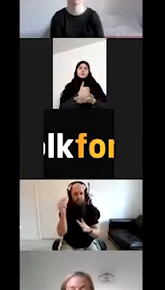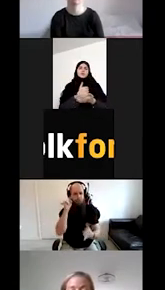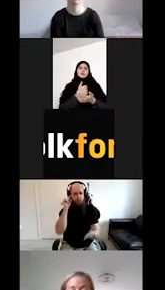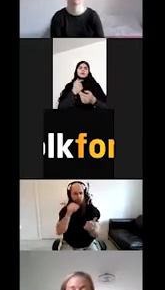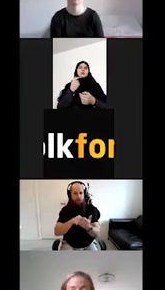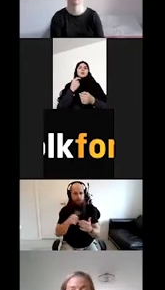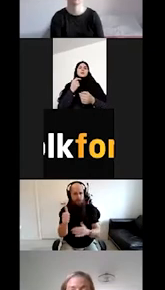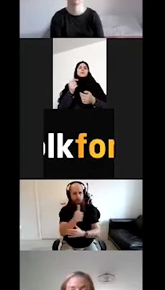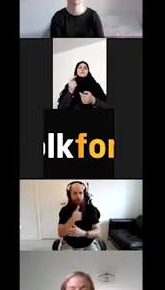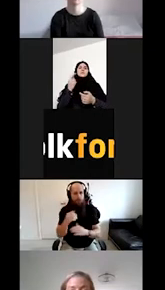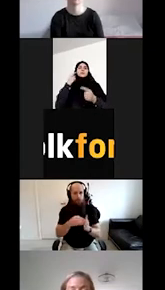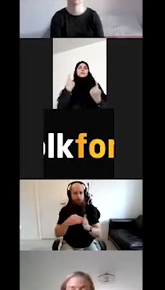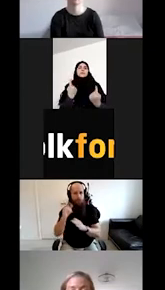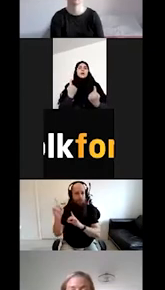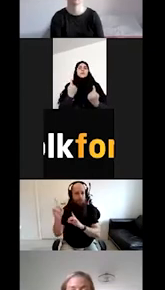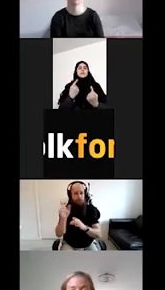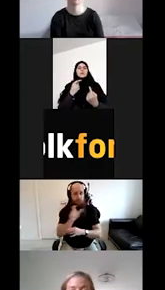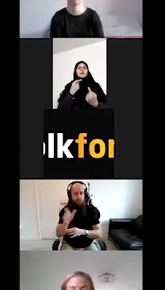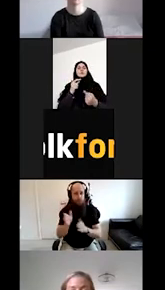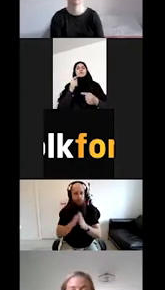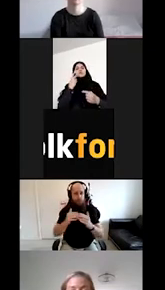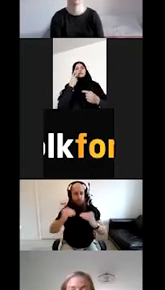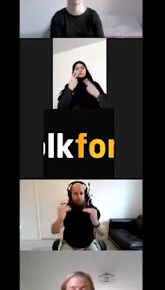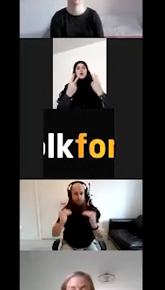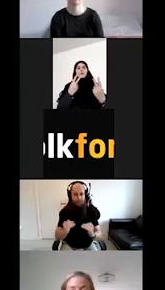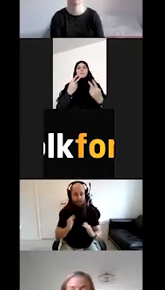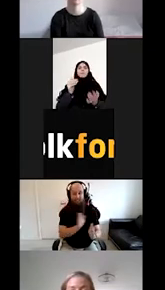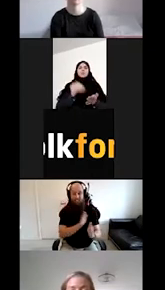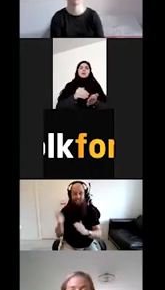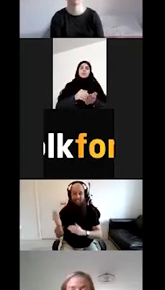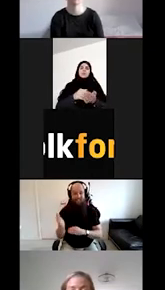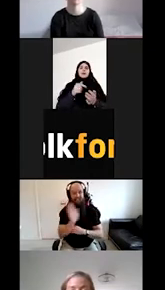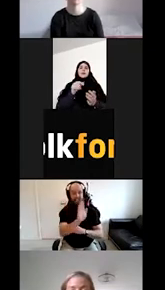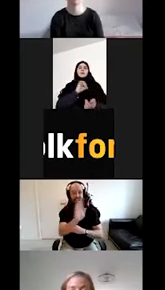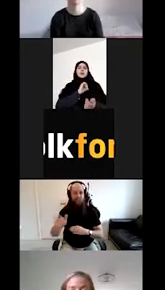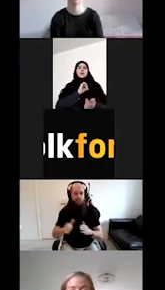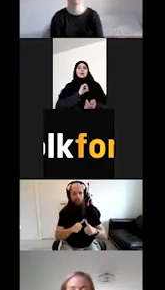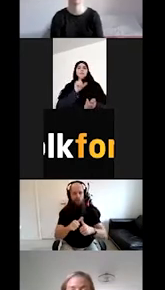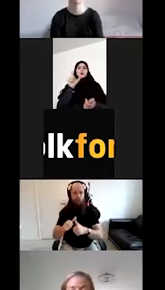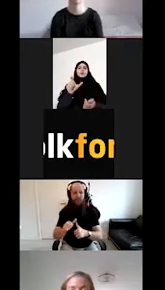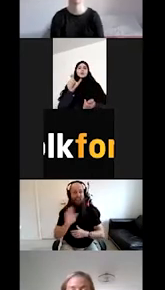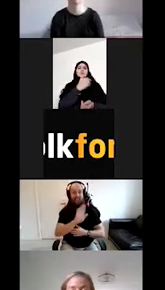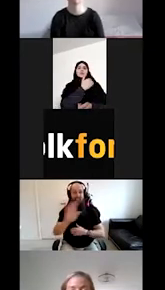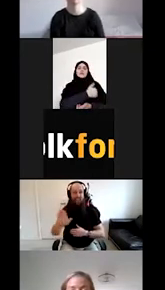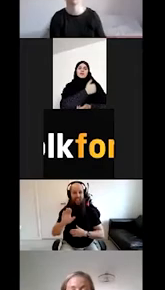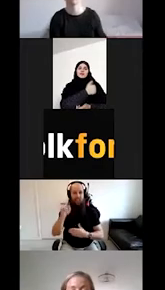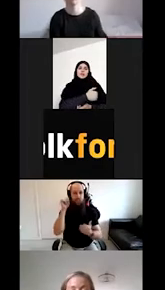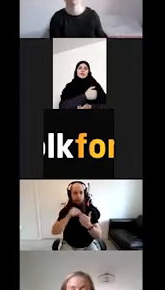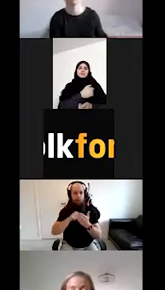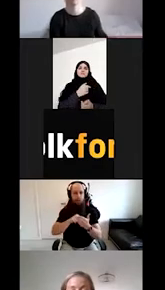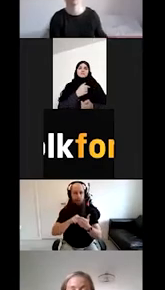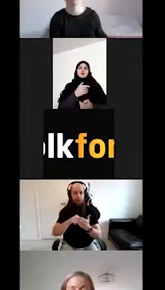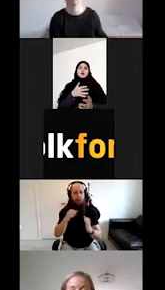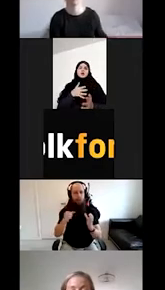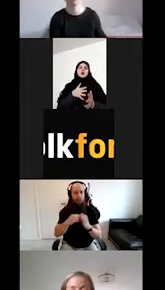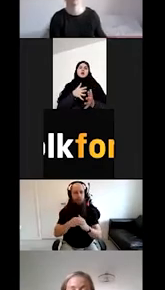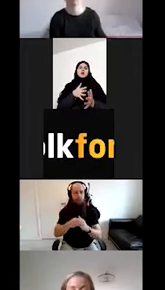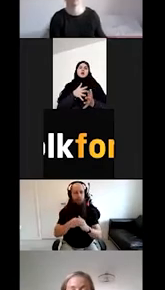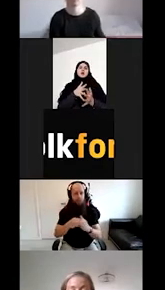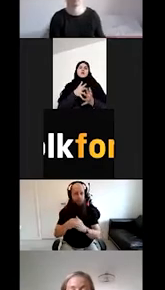of persons with disabilities through their organizations and constituencies, and to provide the recommendations at the